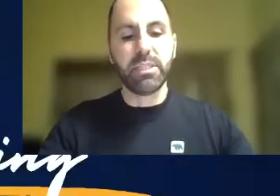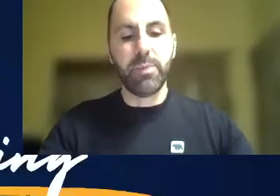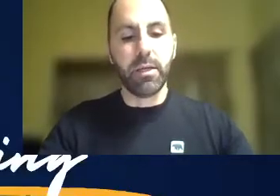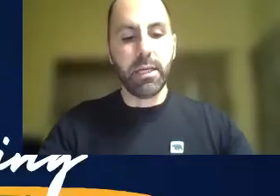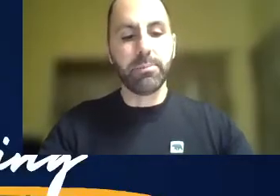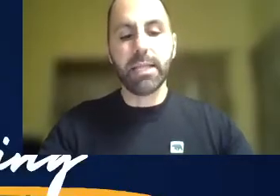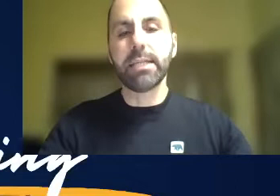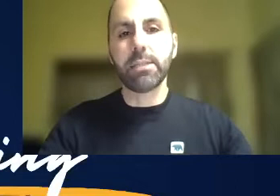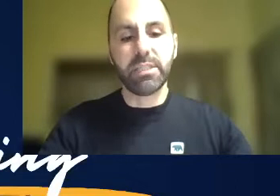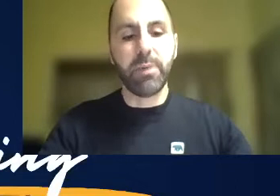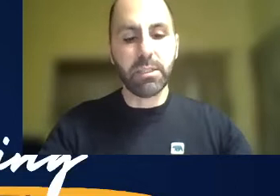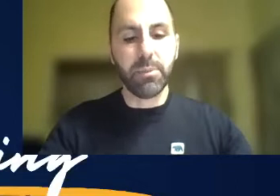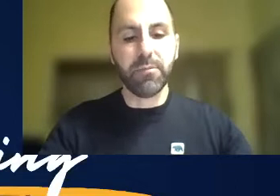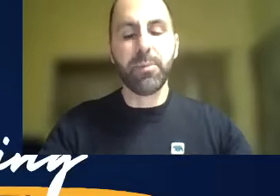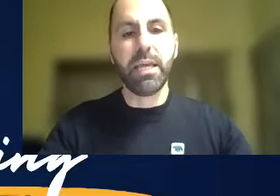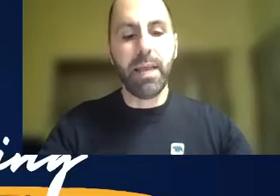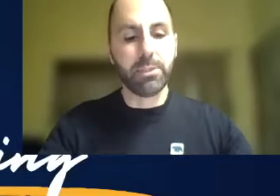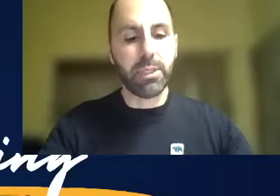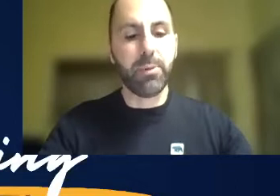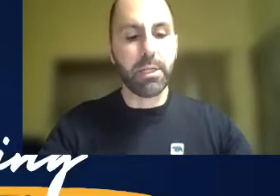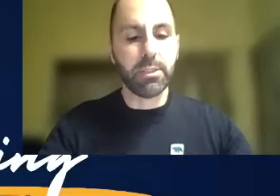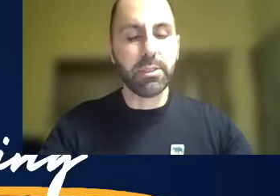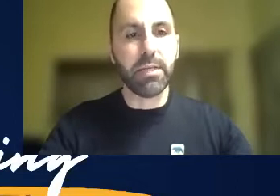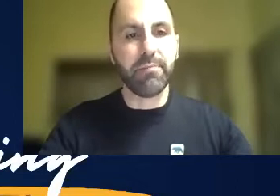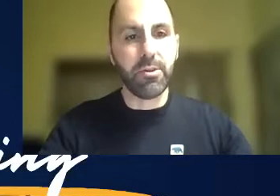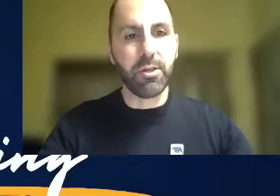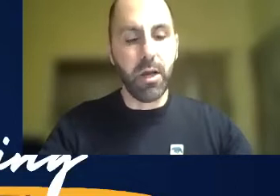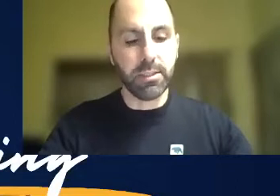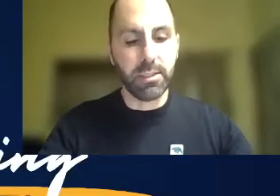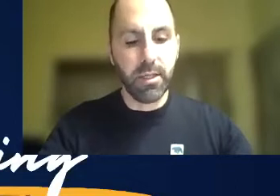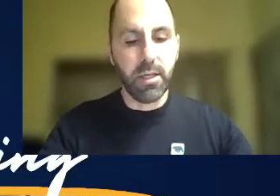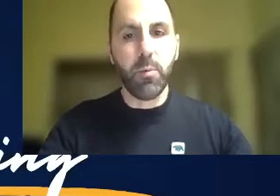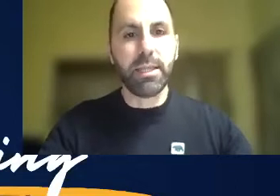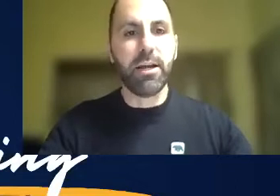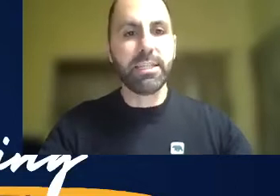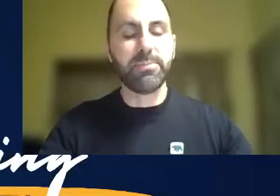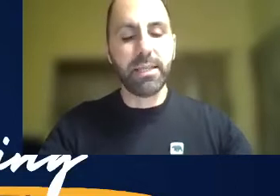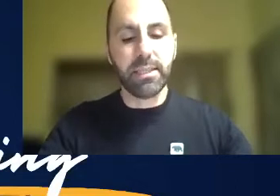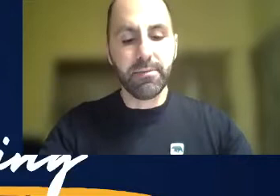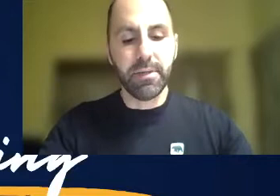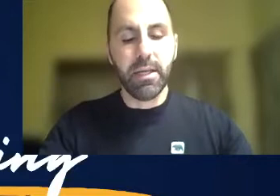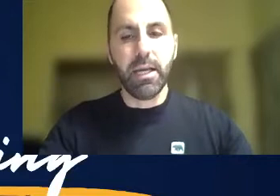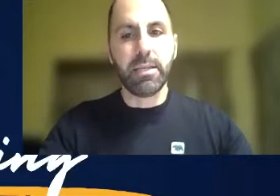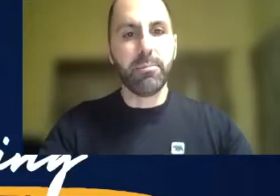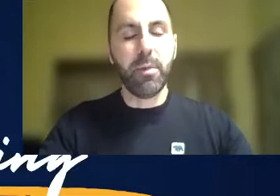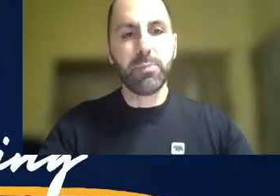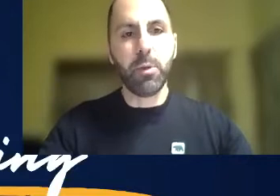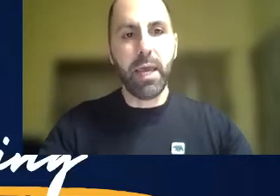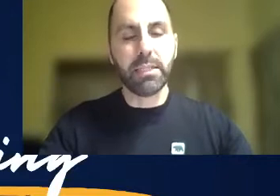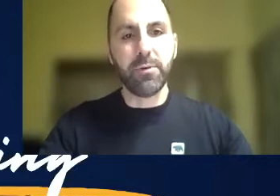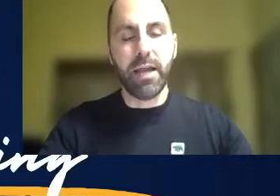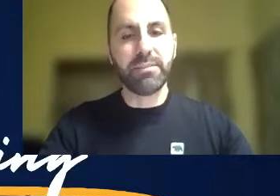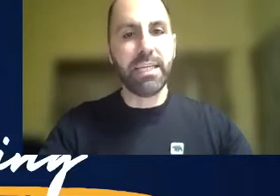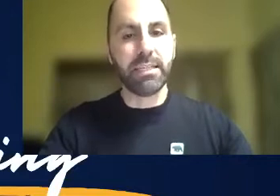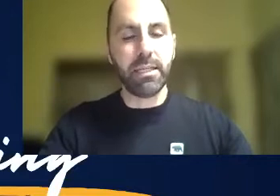is delegates are responsible for paying mandatory party dues and convention costs. While they are expensive, there are